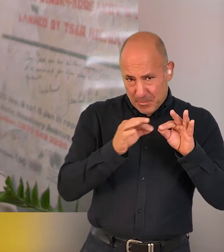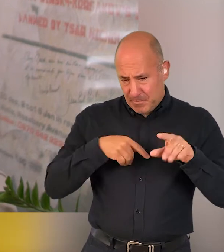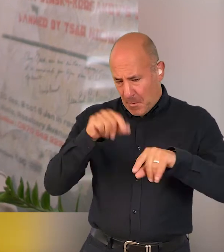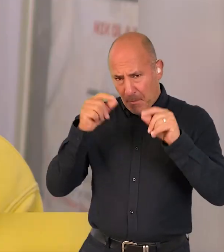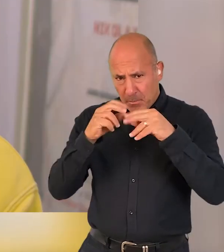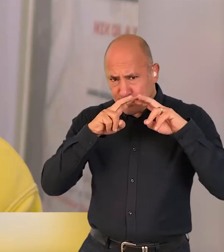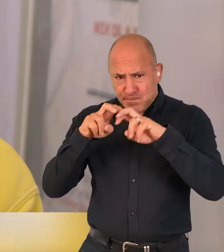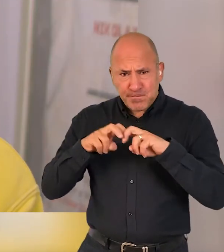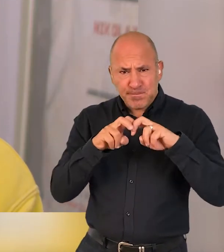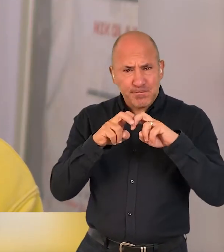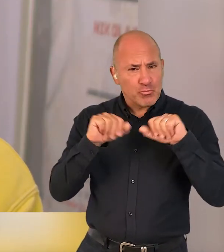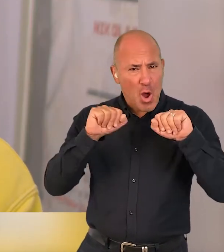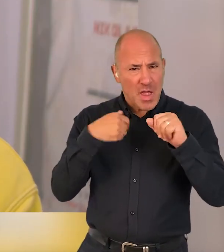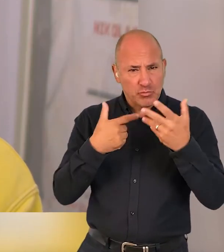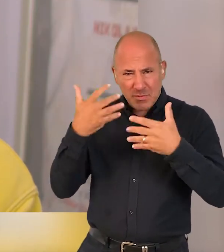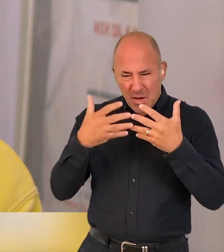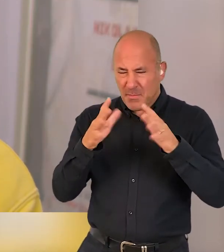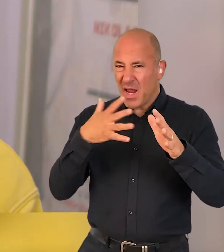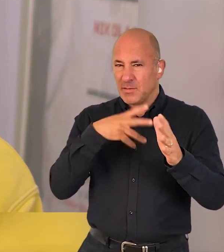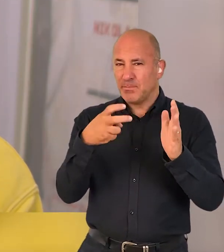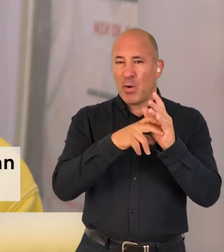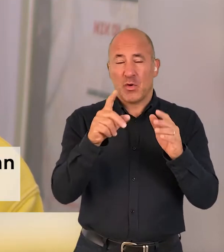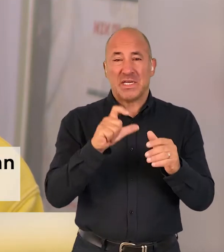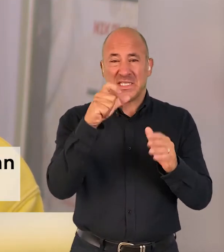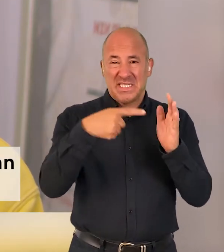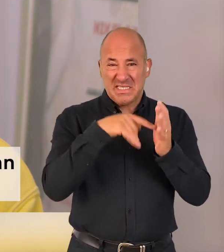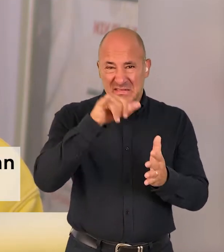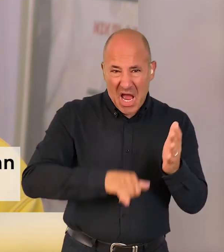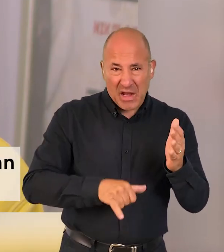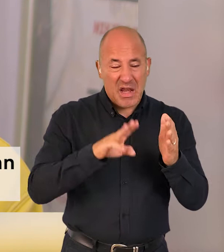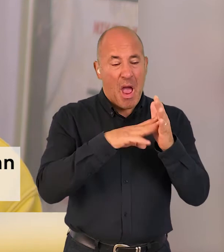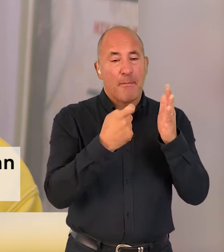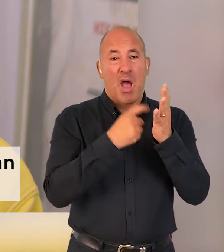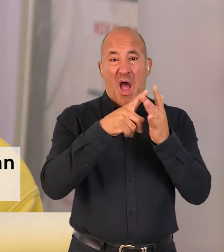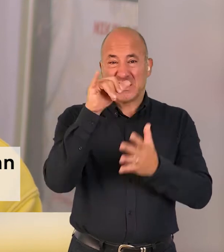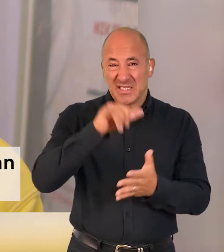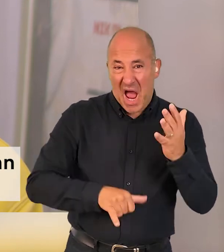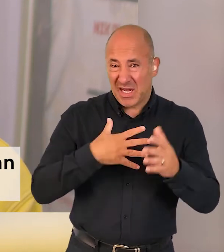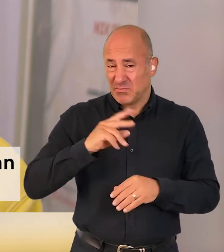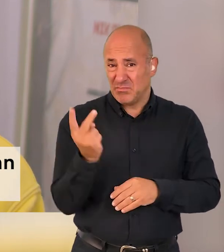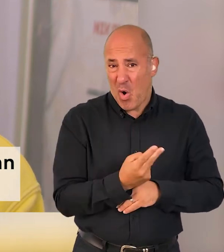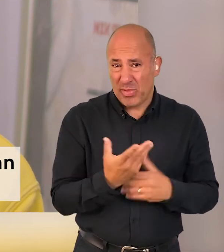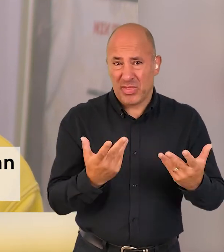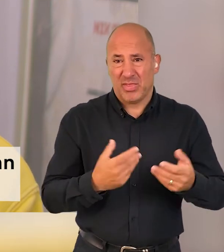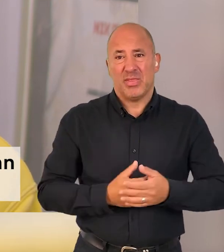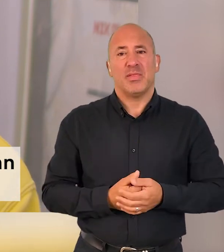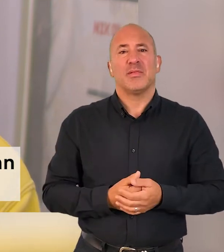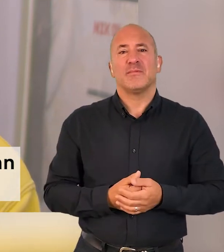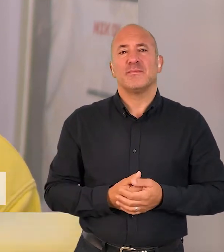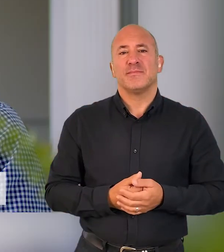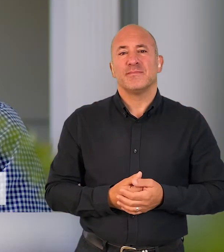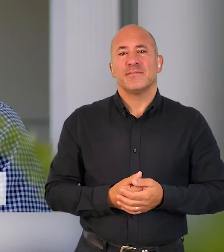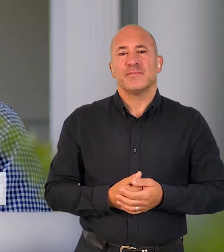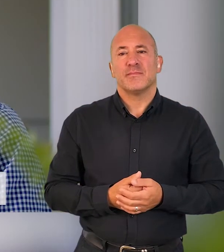who said, we've taken biopsies which haven't come through yet, but we need to book you in for a CT scan and an MRI